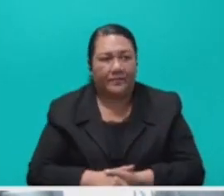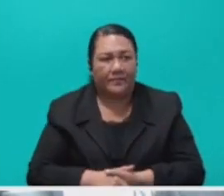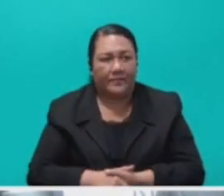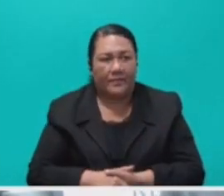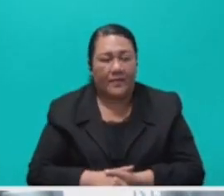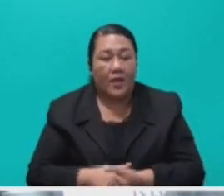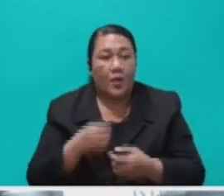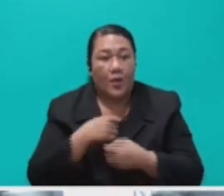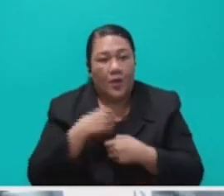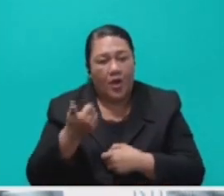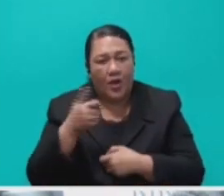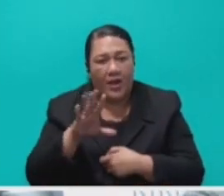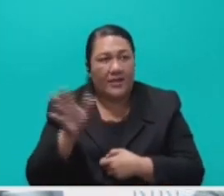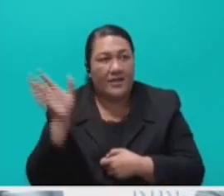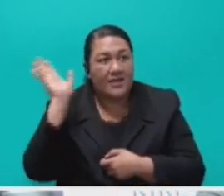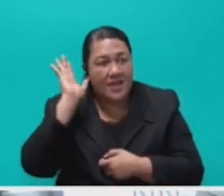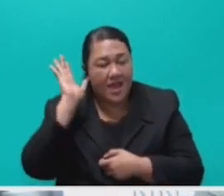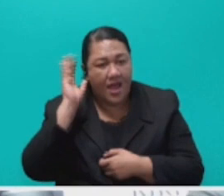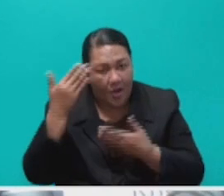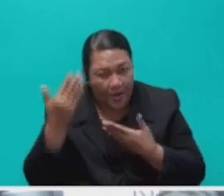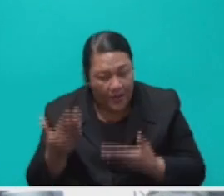We have heard the Honorable Prime Minister